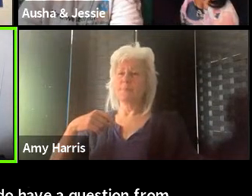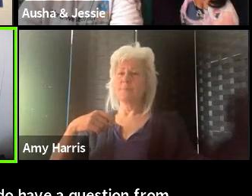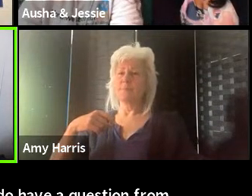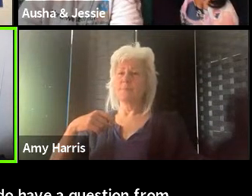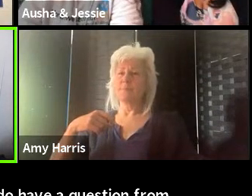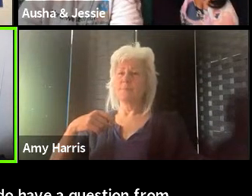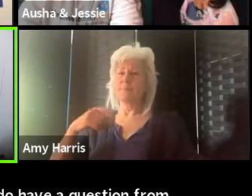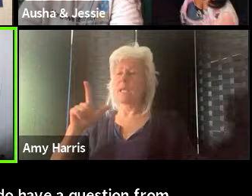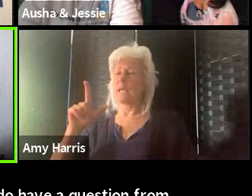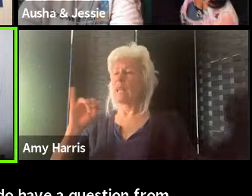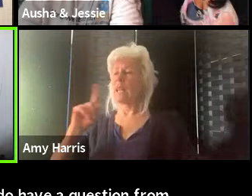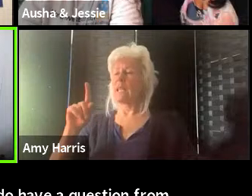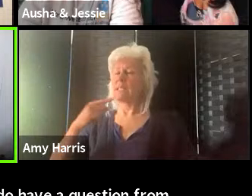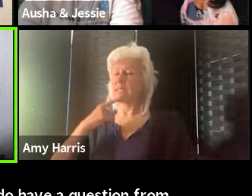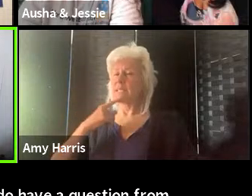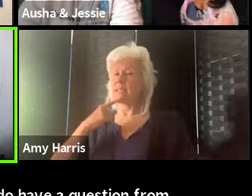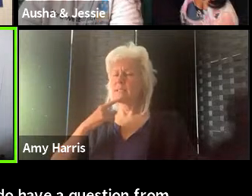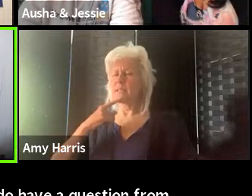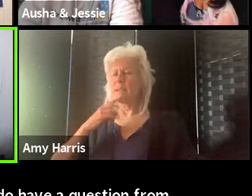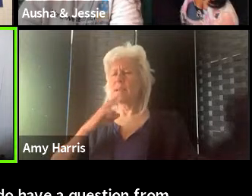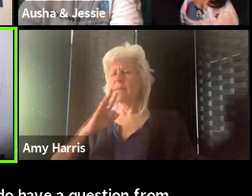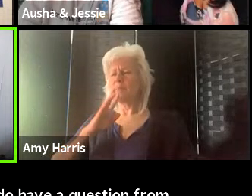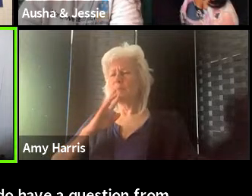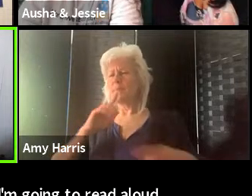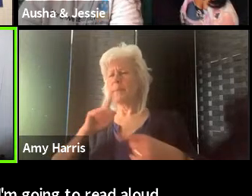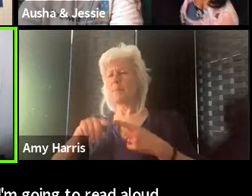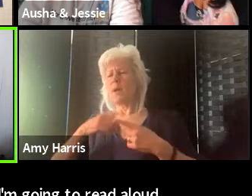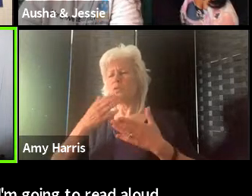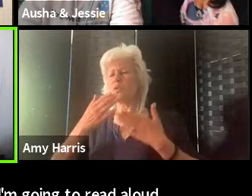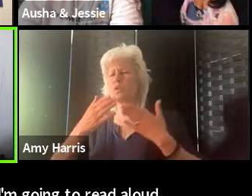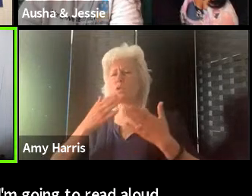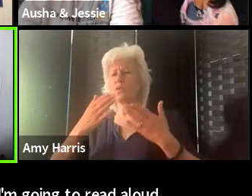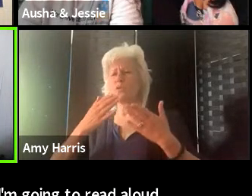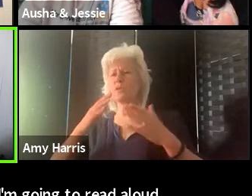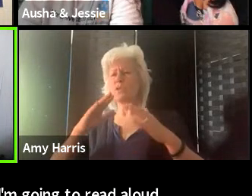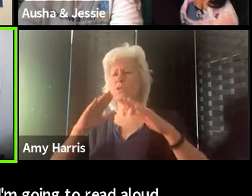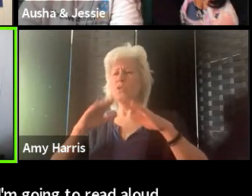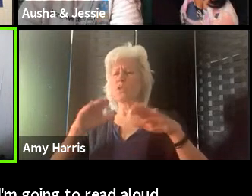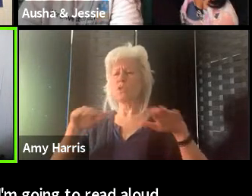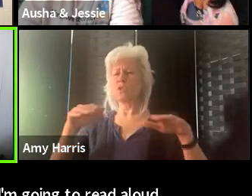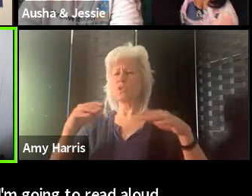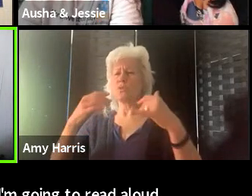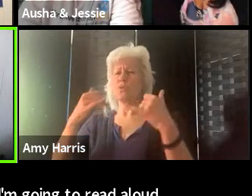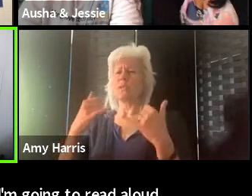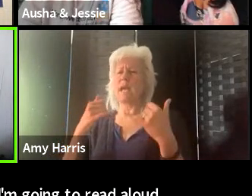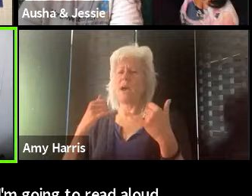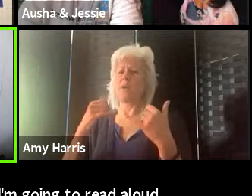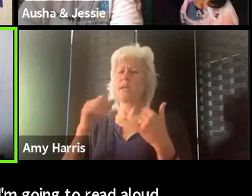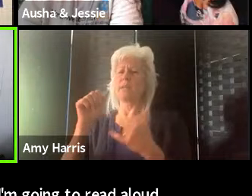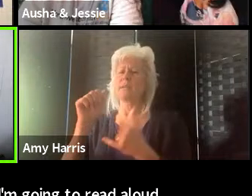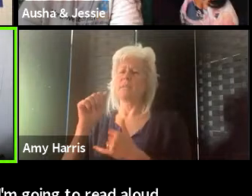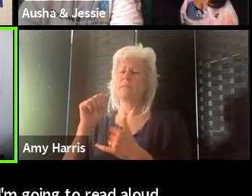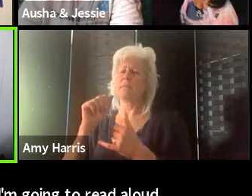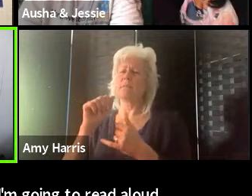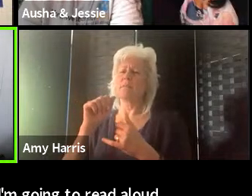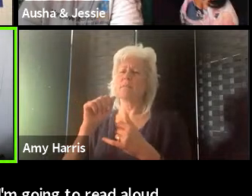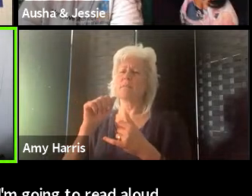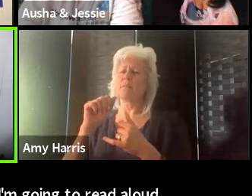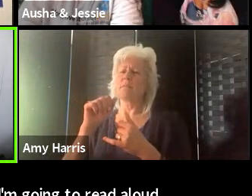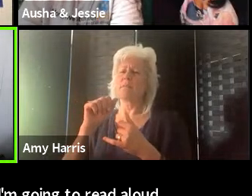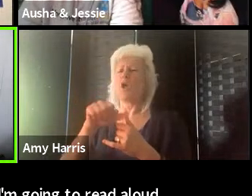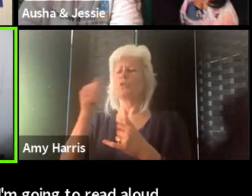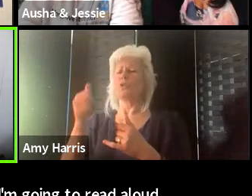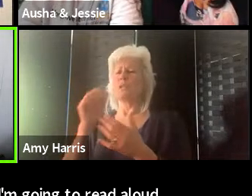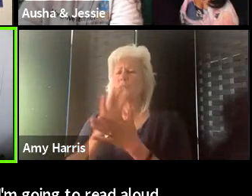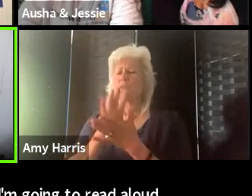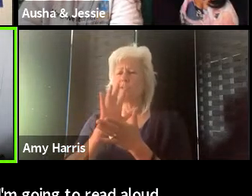So Liz says, please speak to services to children now placed in alternative schools who may also have issues with